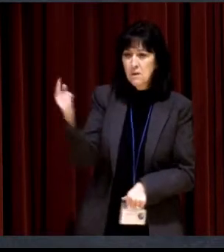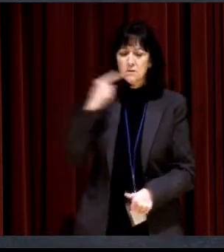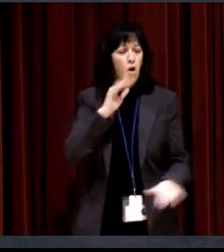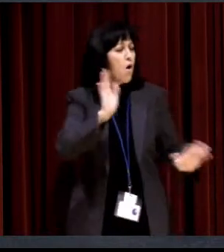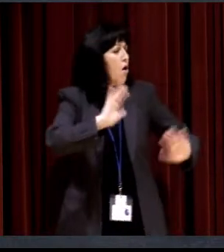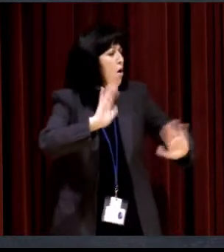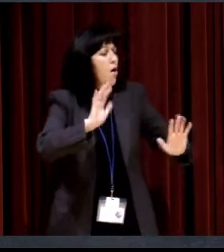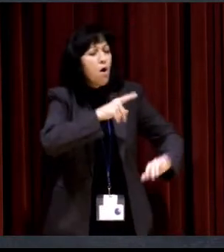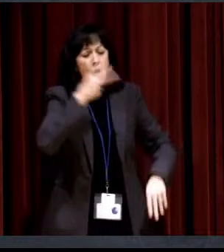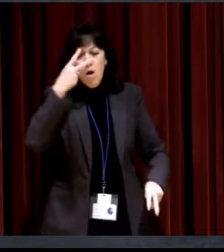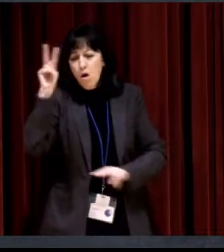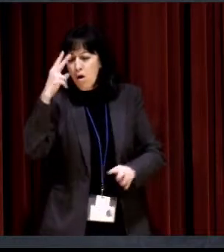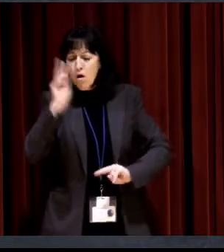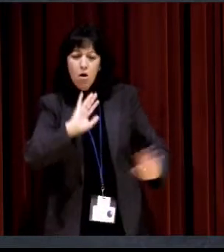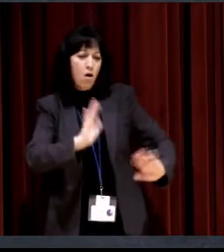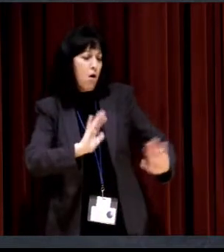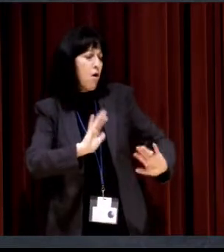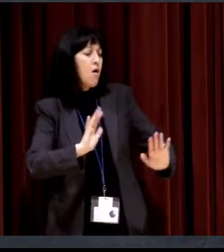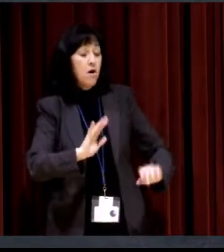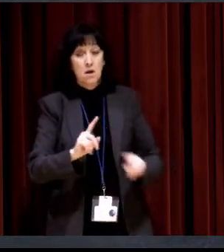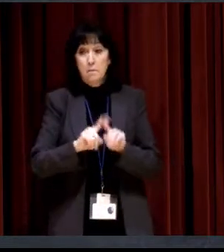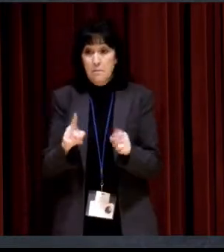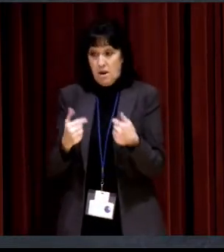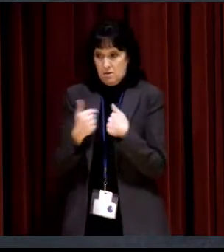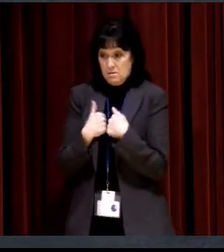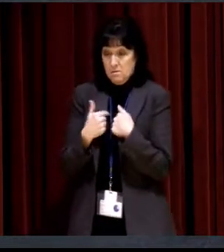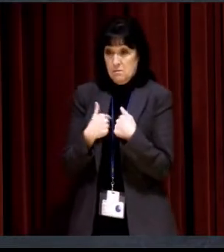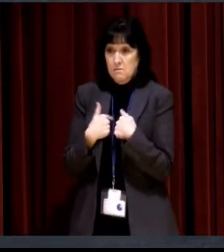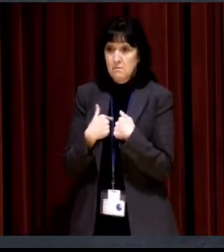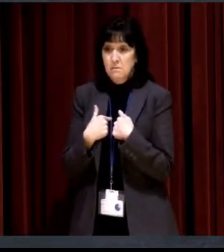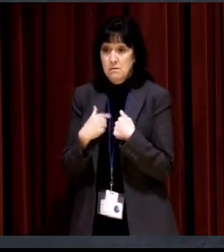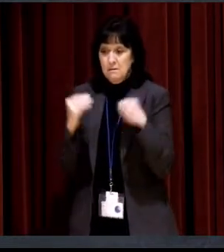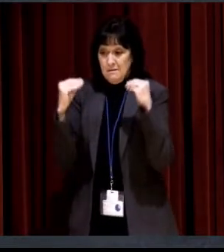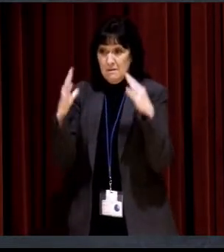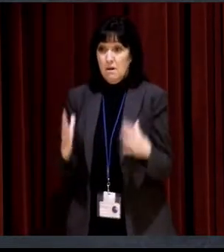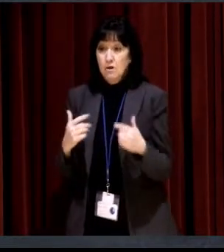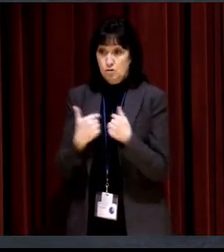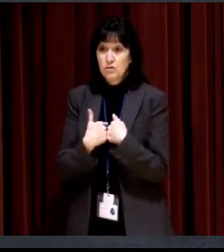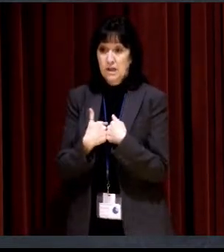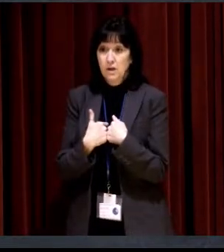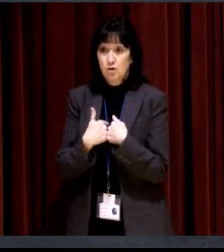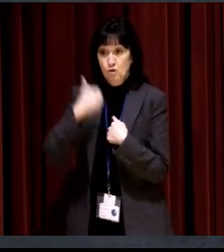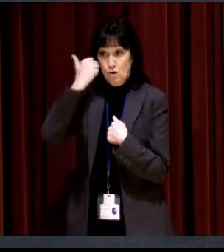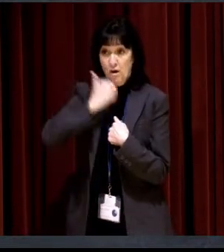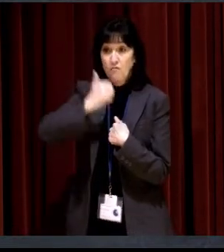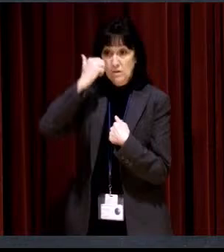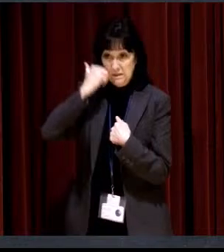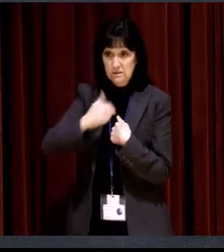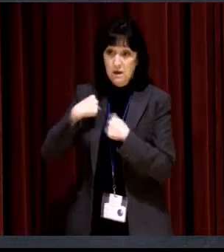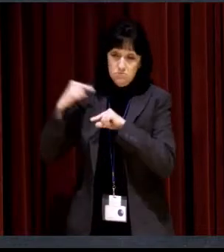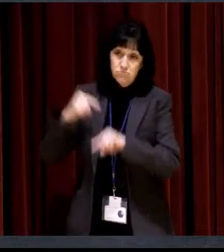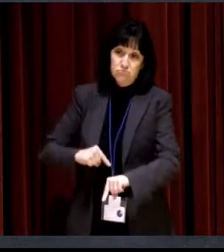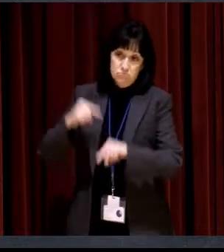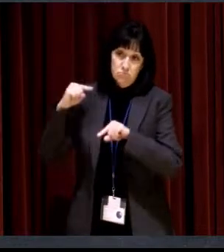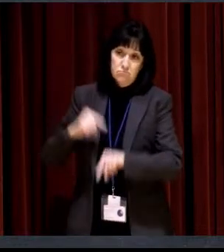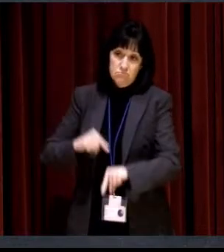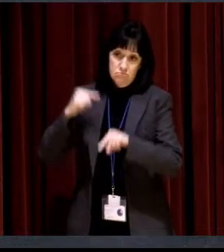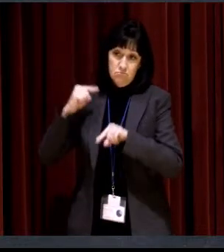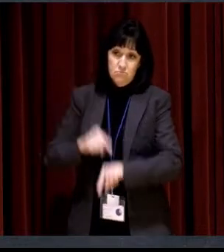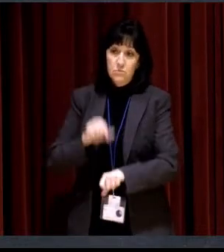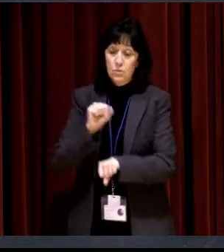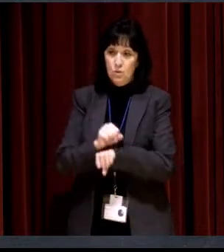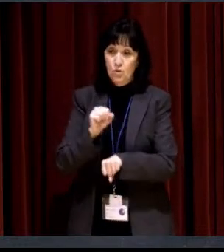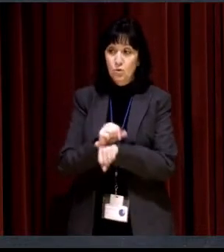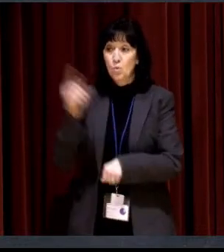not what it is. But as an educator on the front lines, that's what it feels like. When you ask my student, what